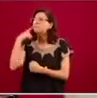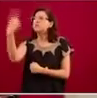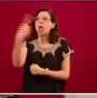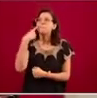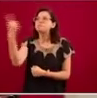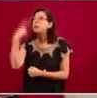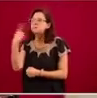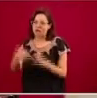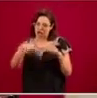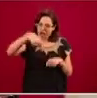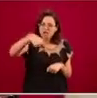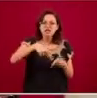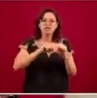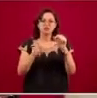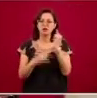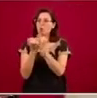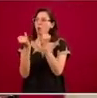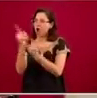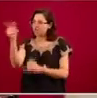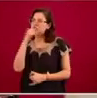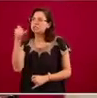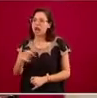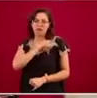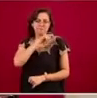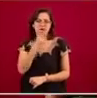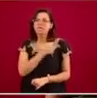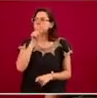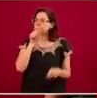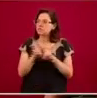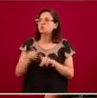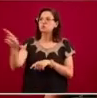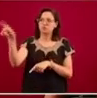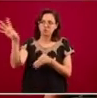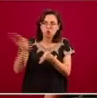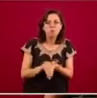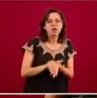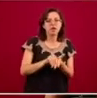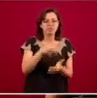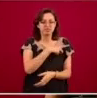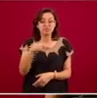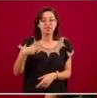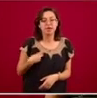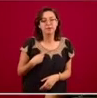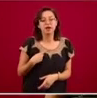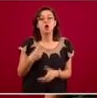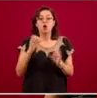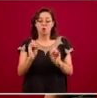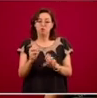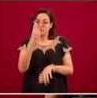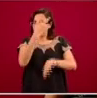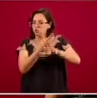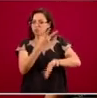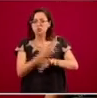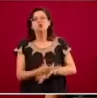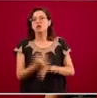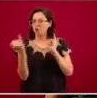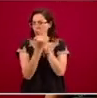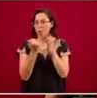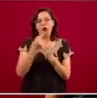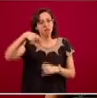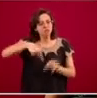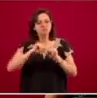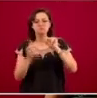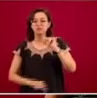adopted measures like the ones like the measures that were being adopted in other countries at those early stages,